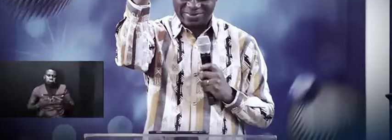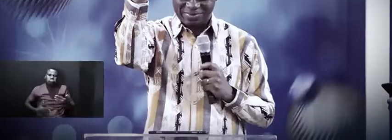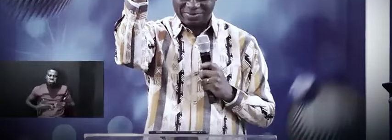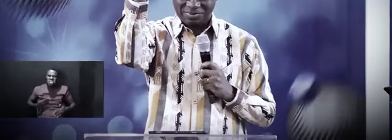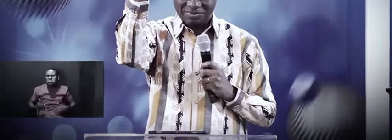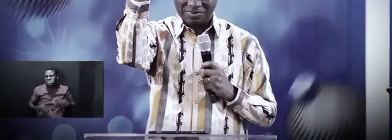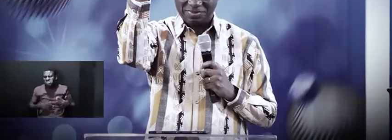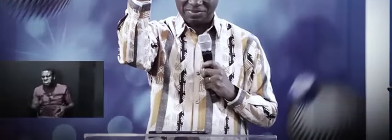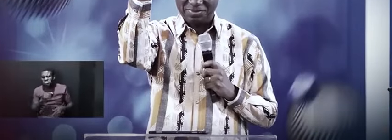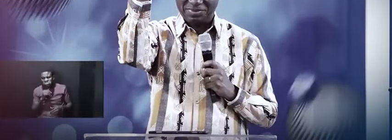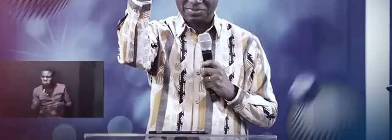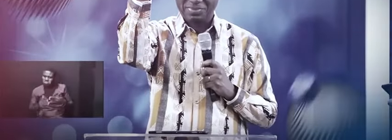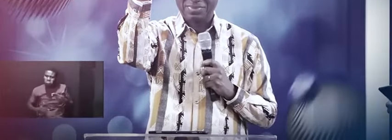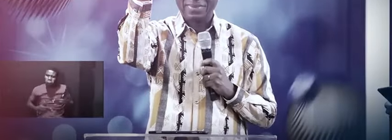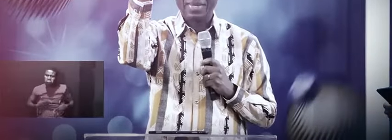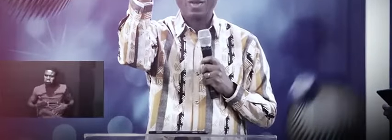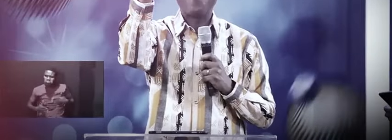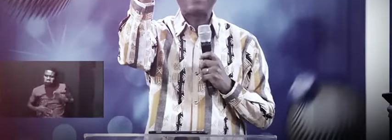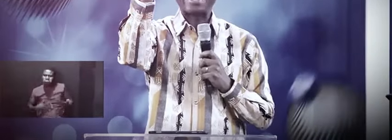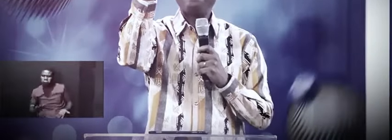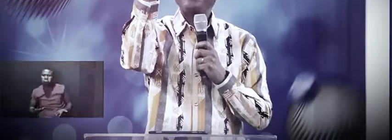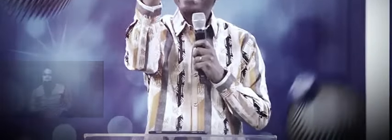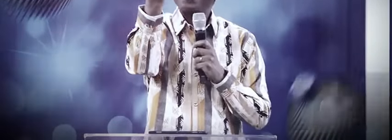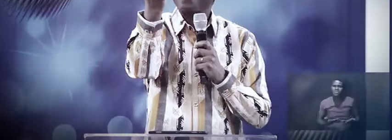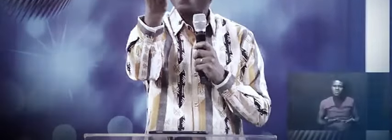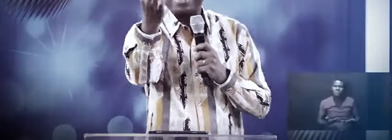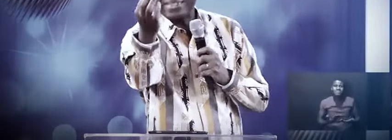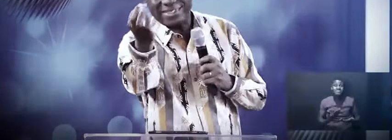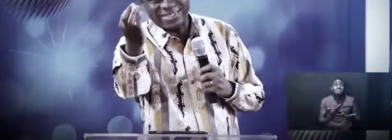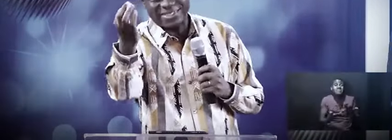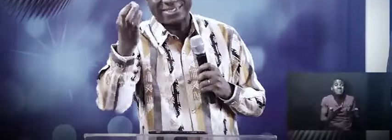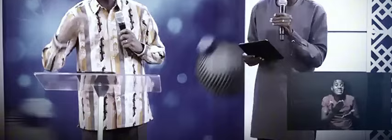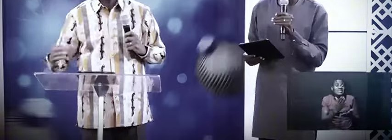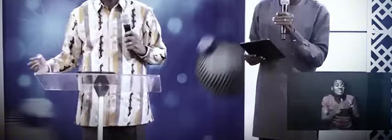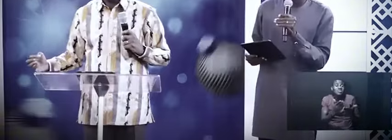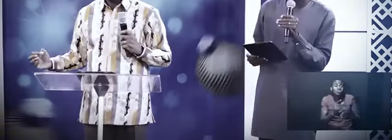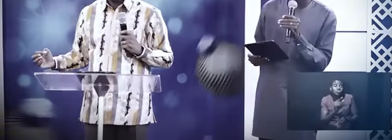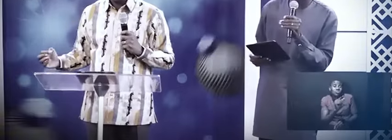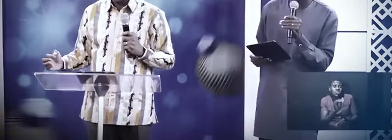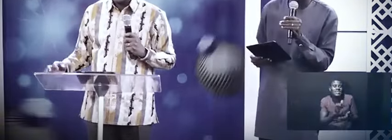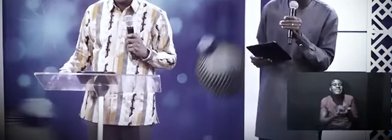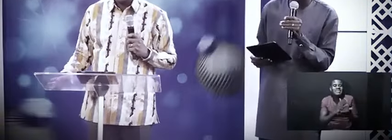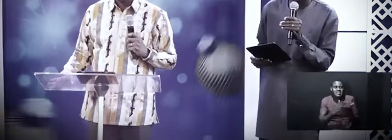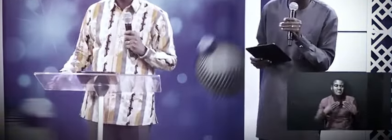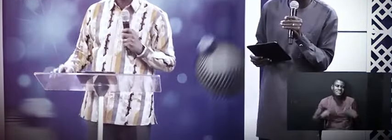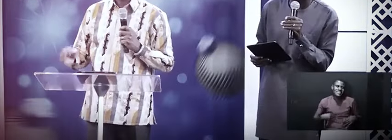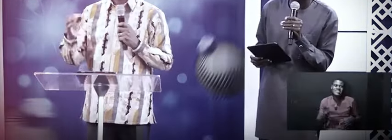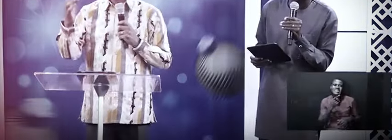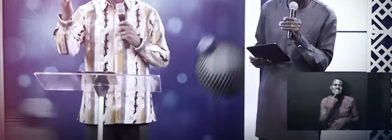displeasure, small seed, over a mere comment.